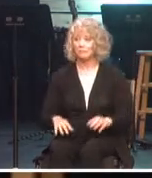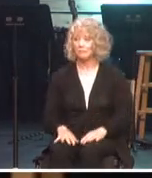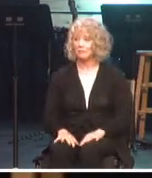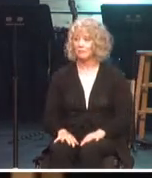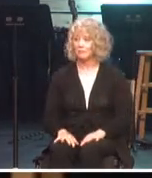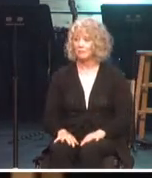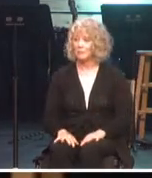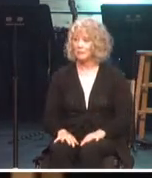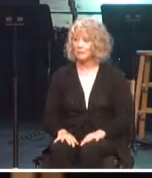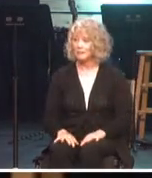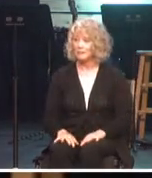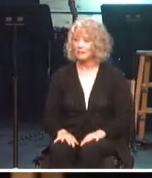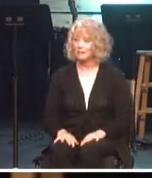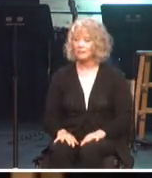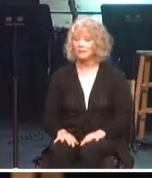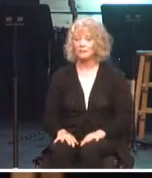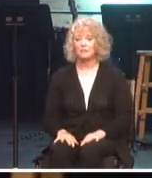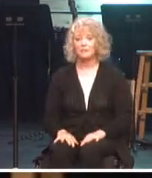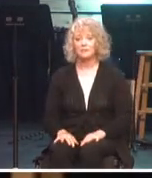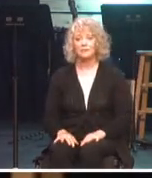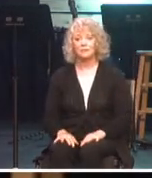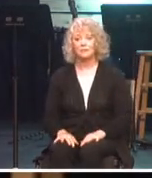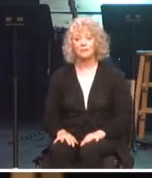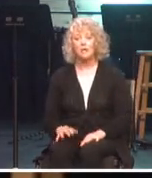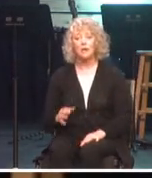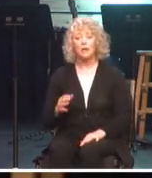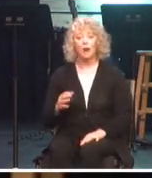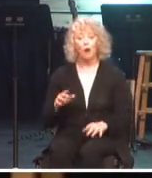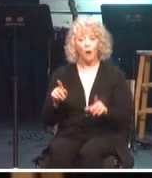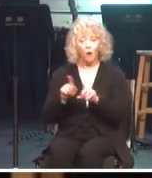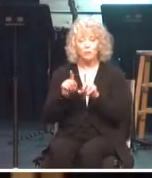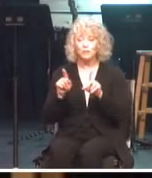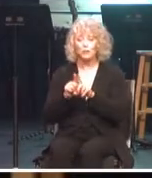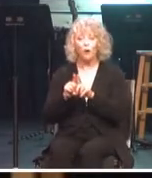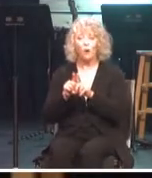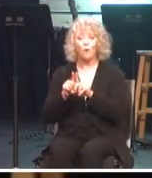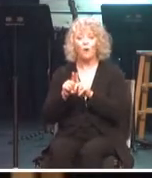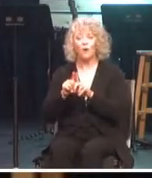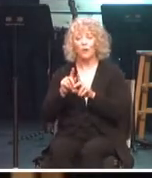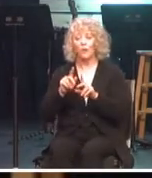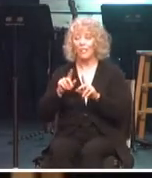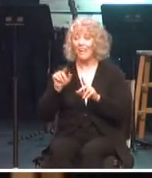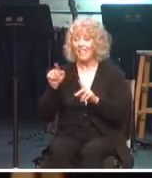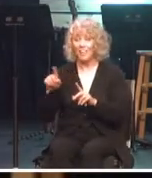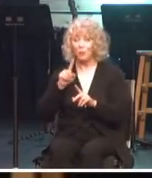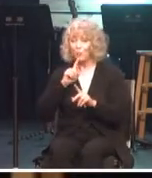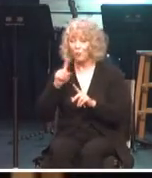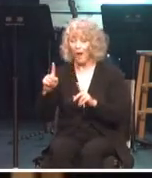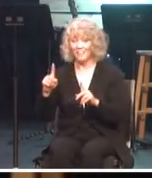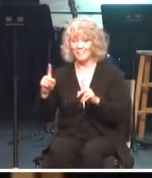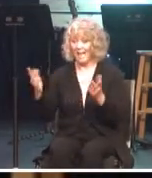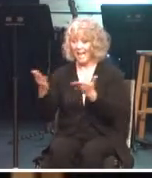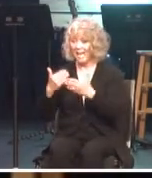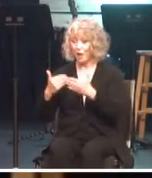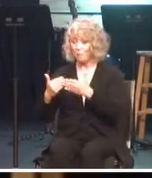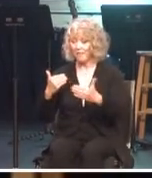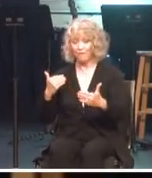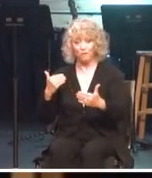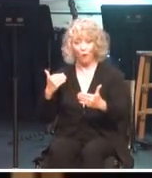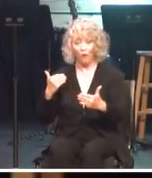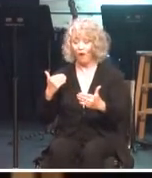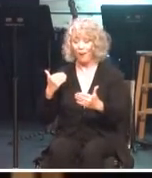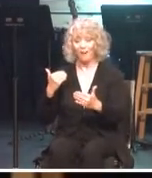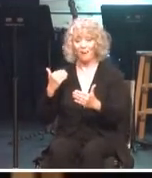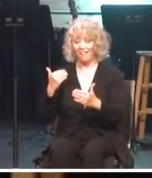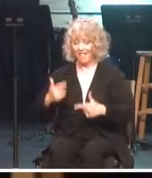And then he couples that claim with a claim of eternality, pre-existence. He says this, I'm the bread of life,